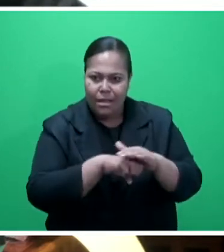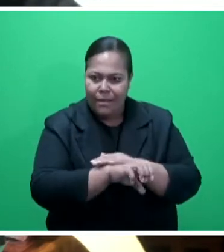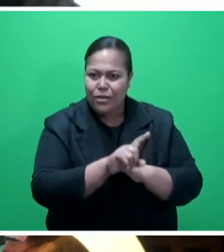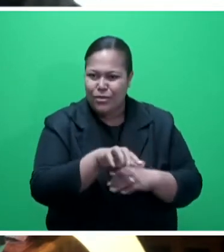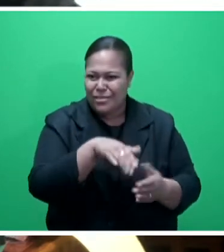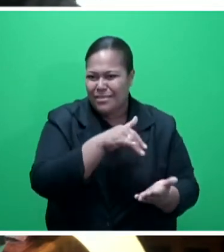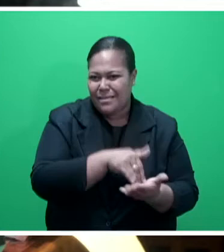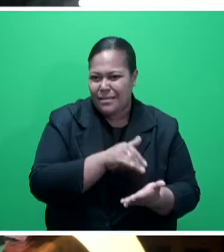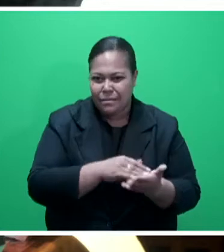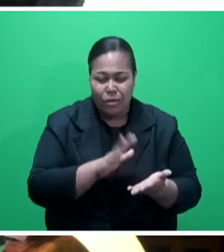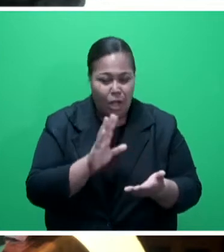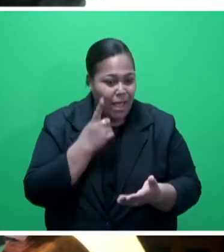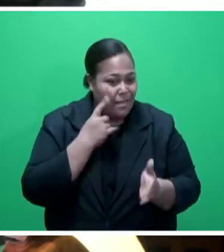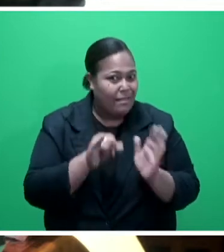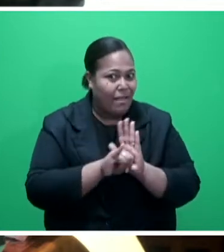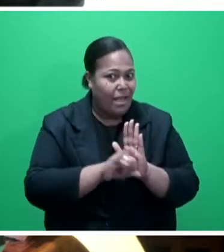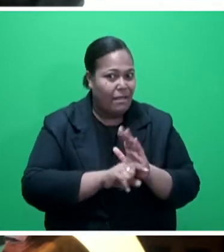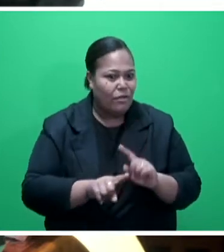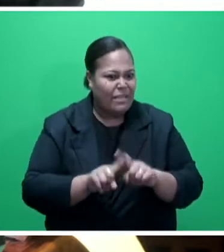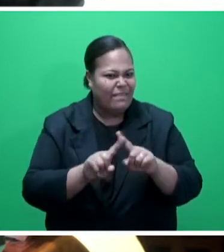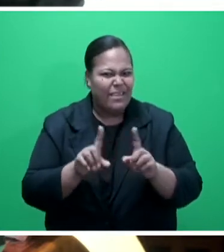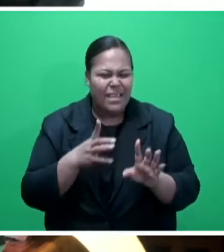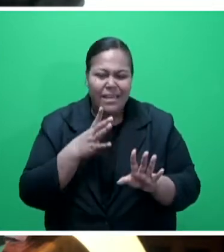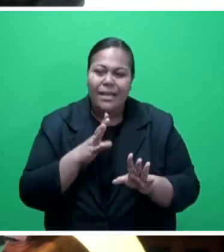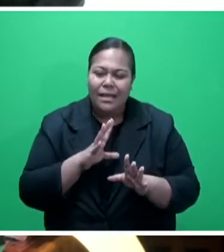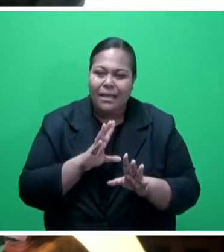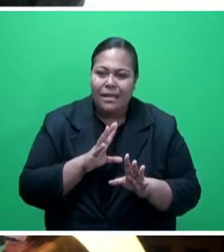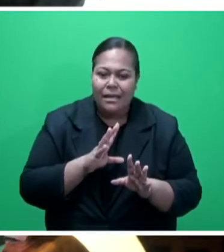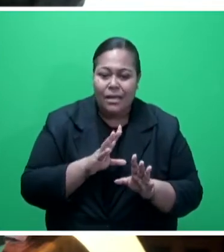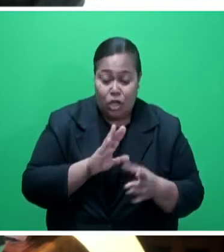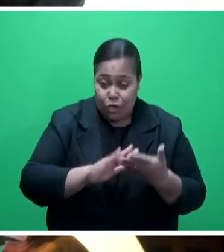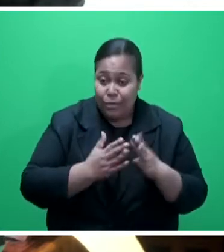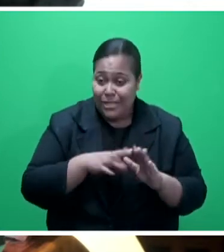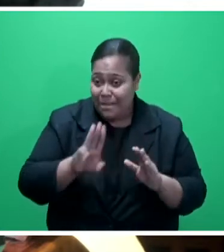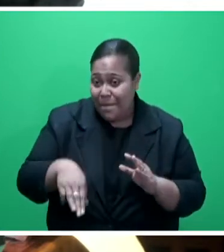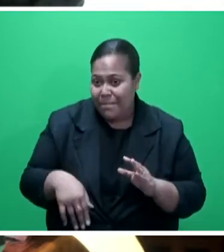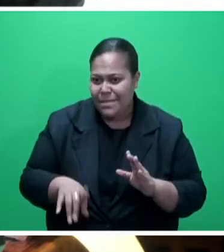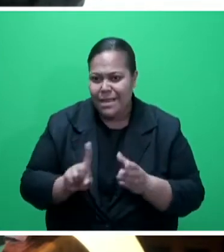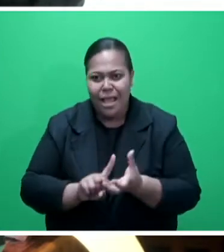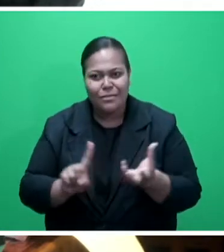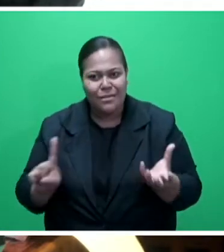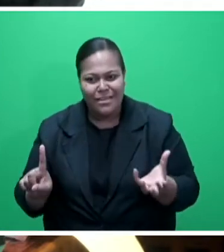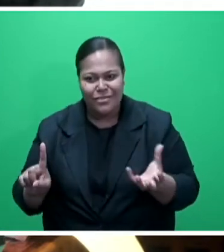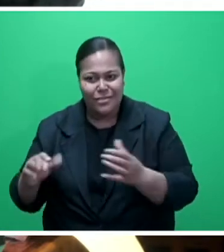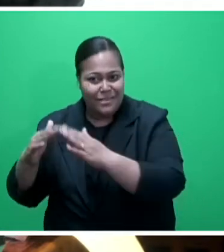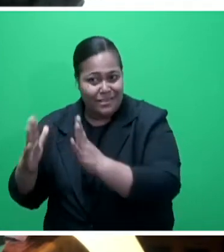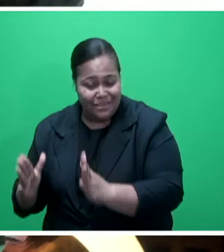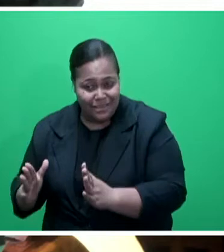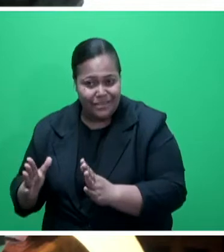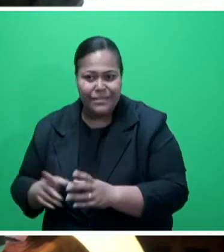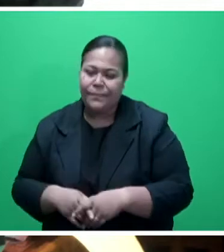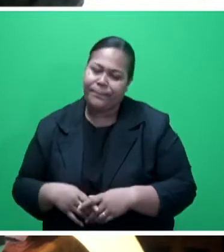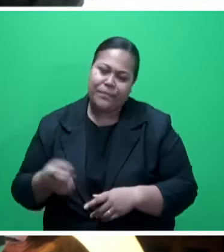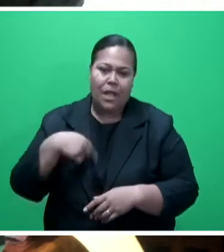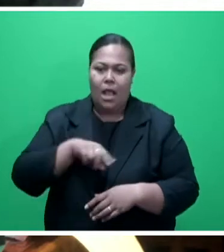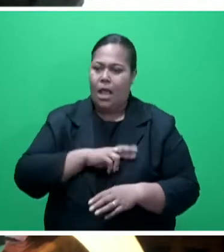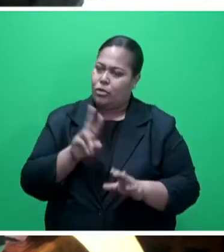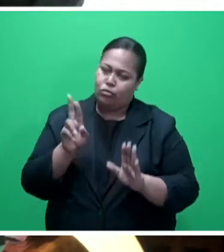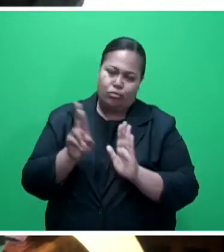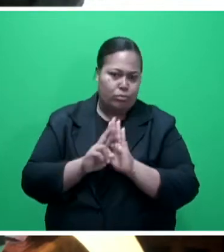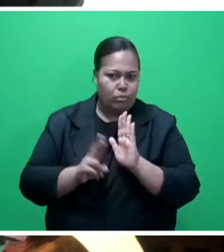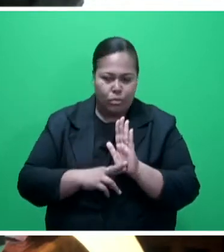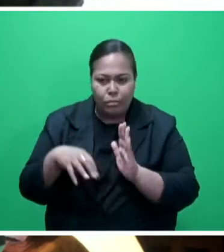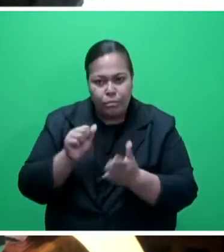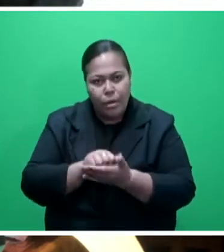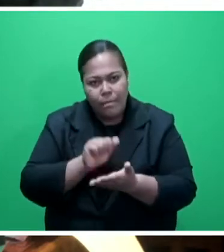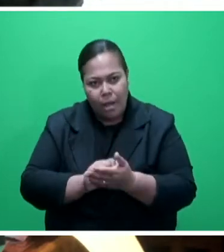those community members that were in isolation facilities. Physical distancing rules were enforced in the course of evacuations in